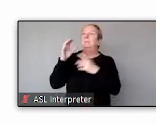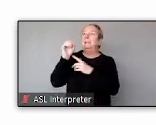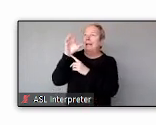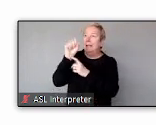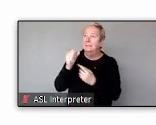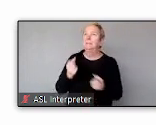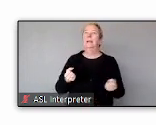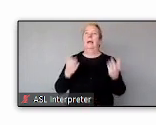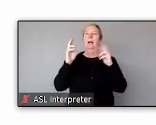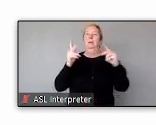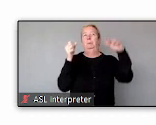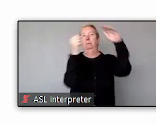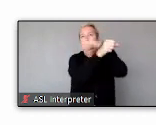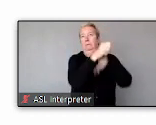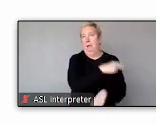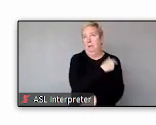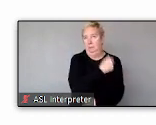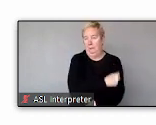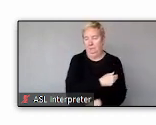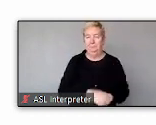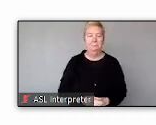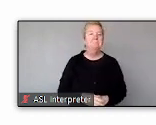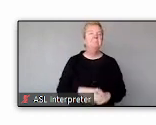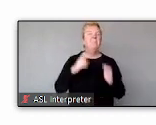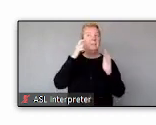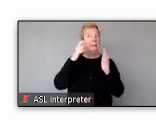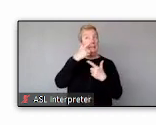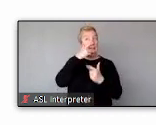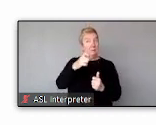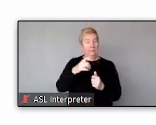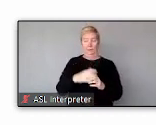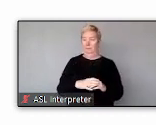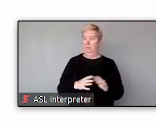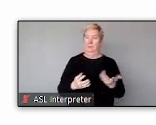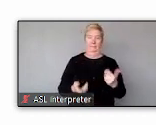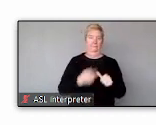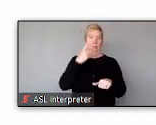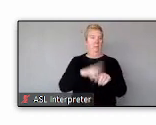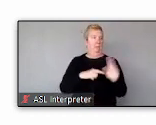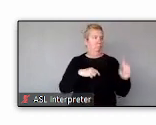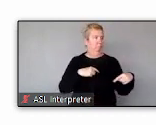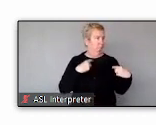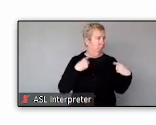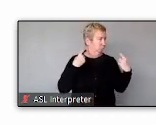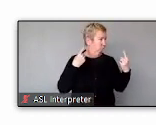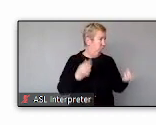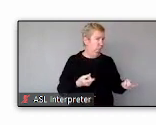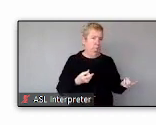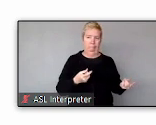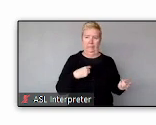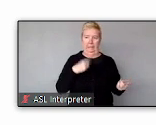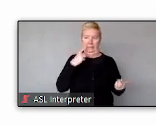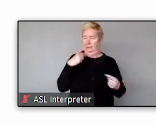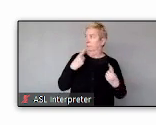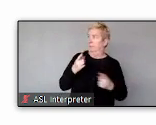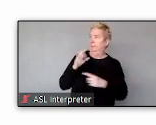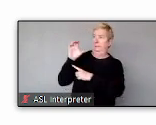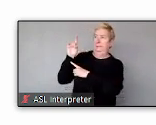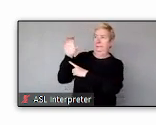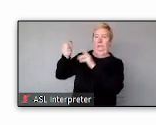in those areas. And so, interestingly, for the first time in about as long as I can remember, at least since the CDC started this reporting